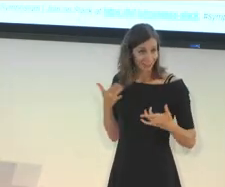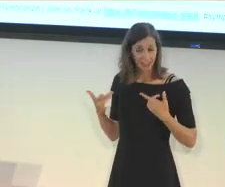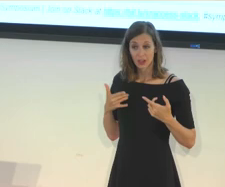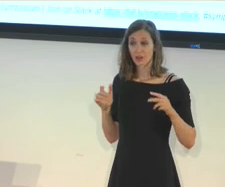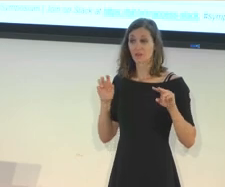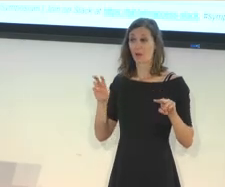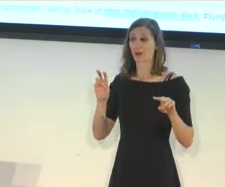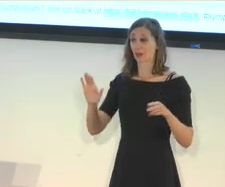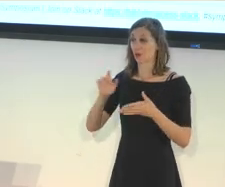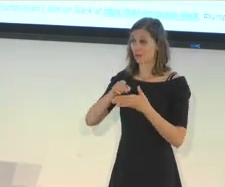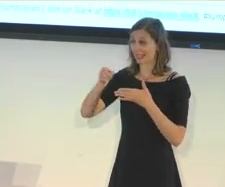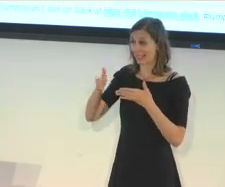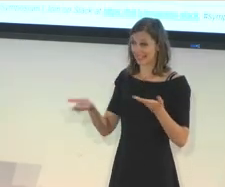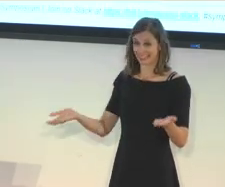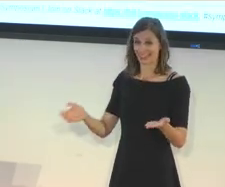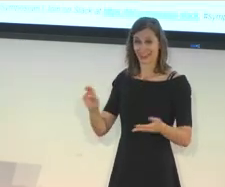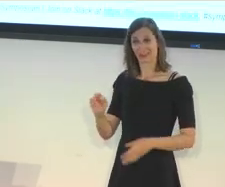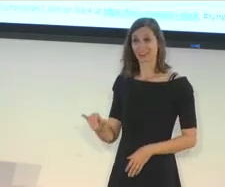to your weekend in New York?